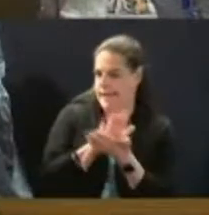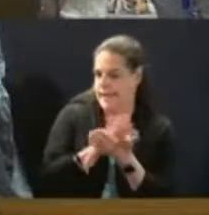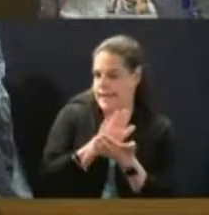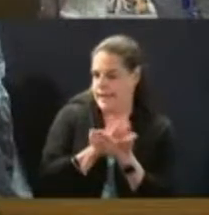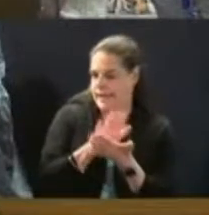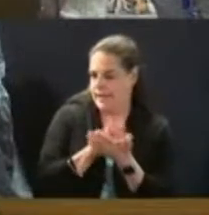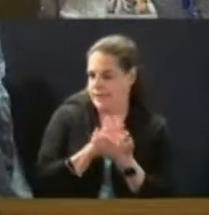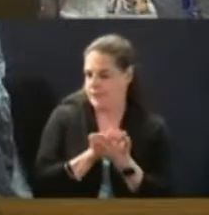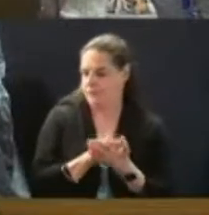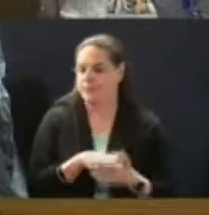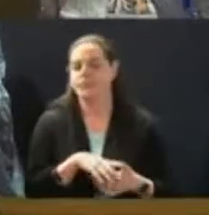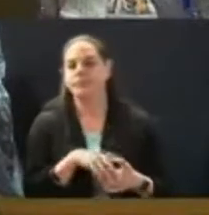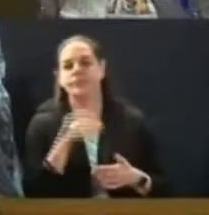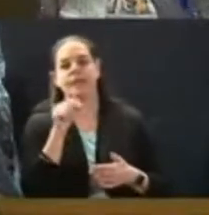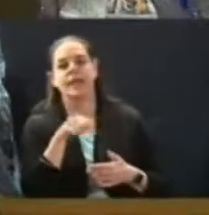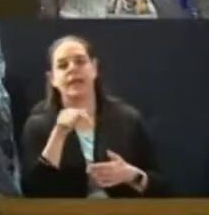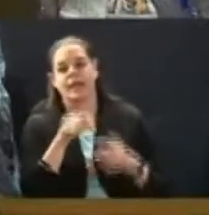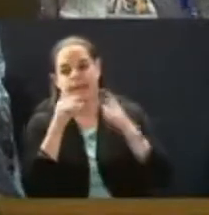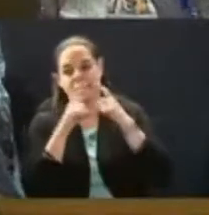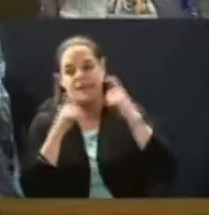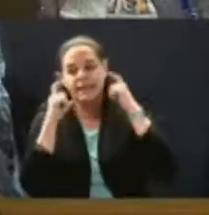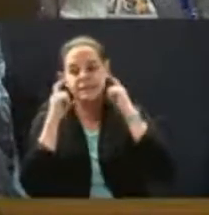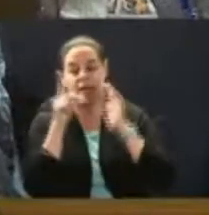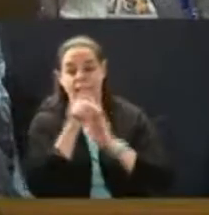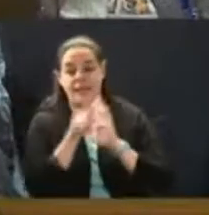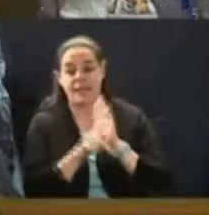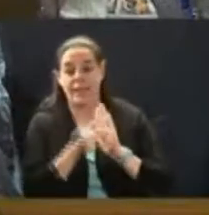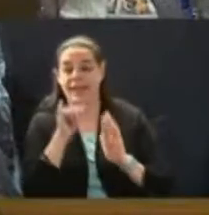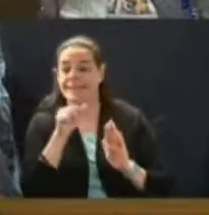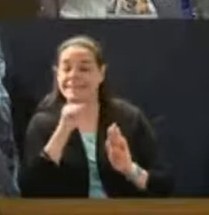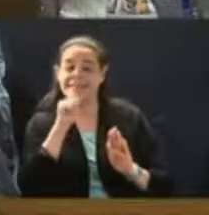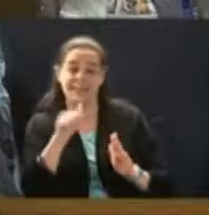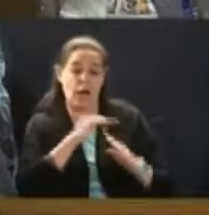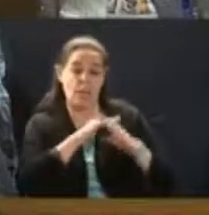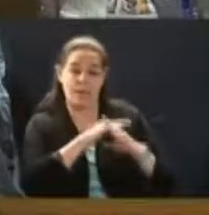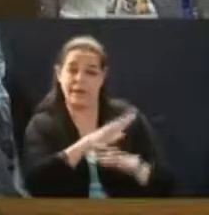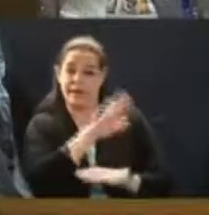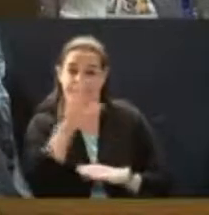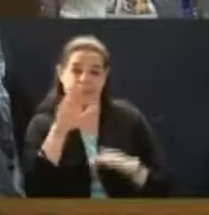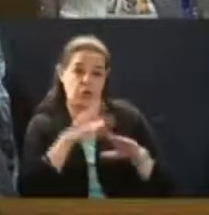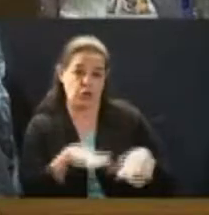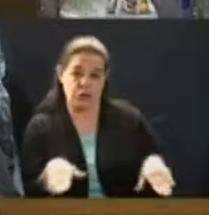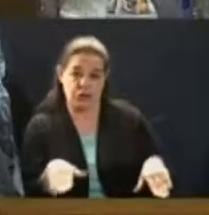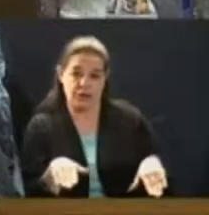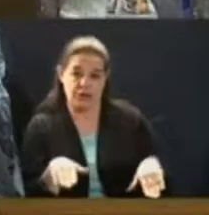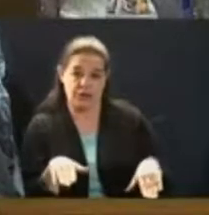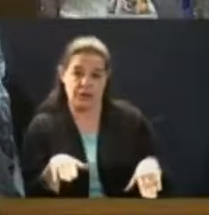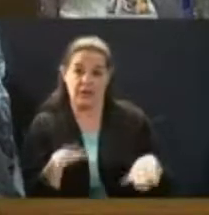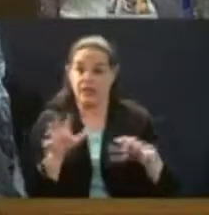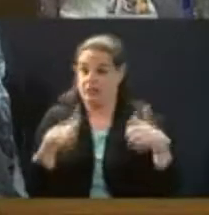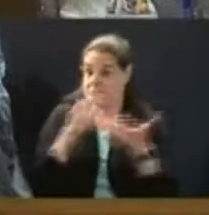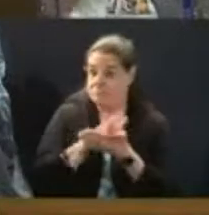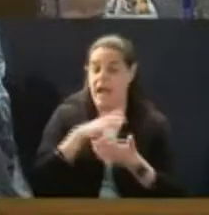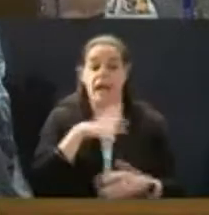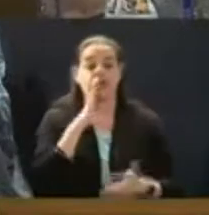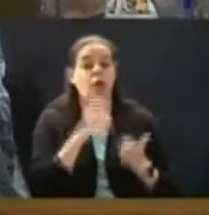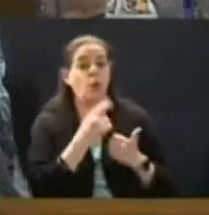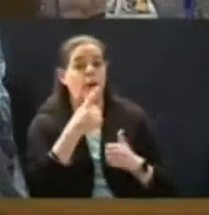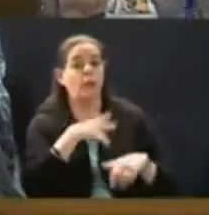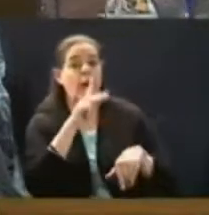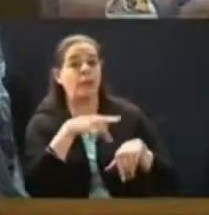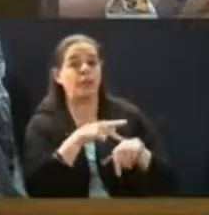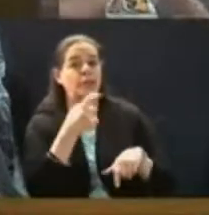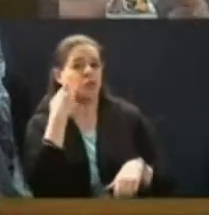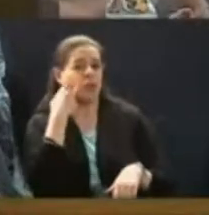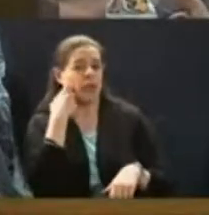This mask policy is not protecting their children. I talked to one of my principals the other day.